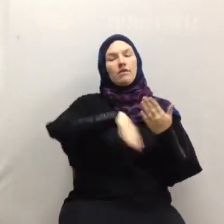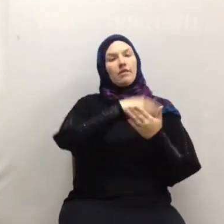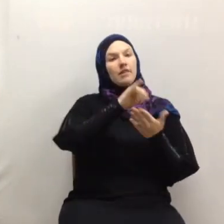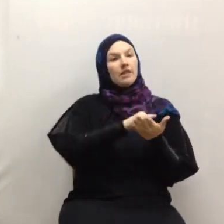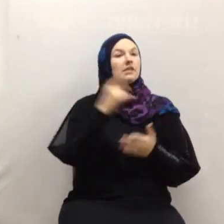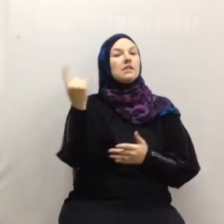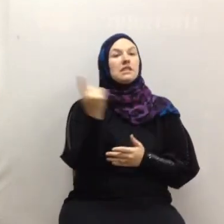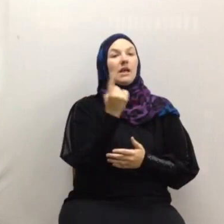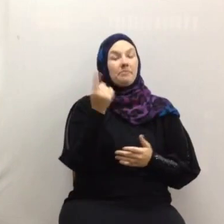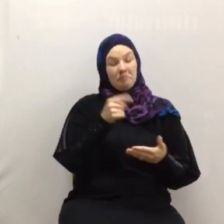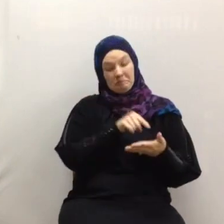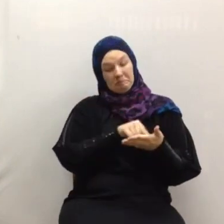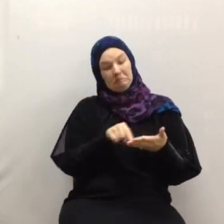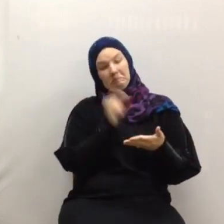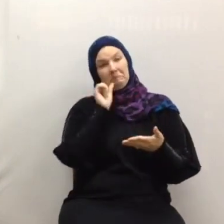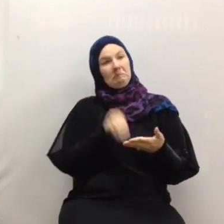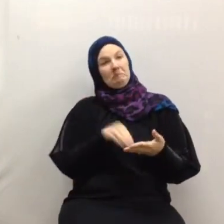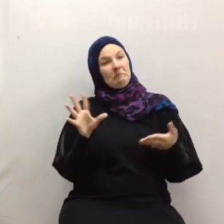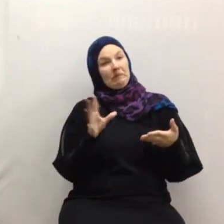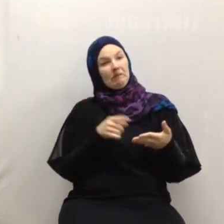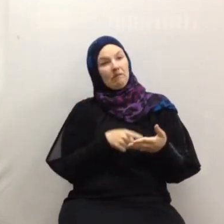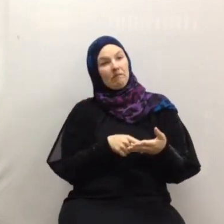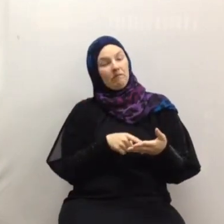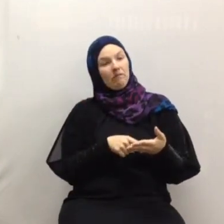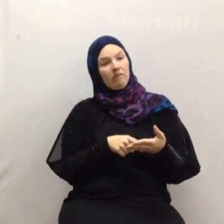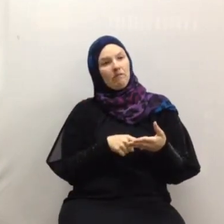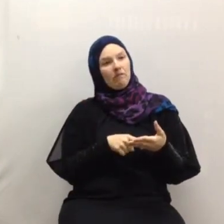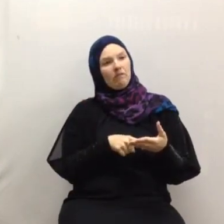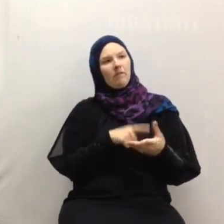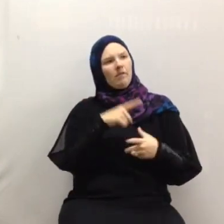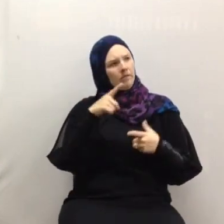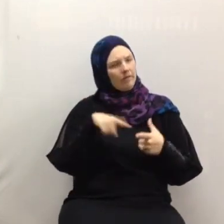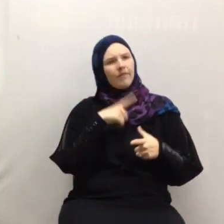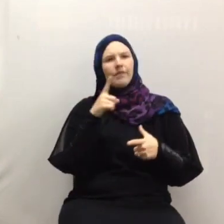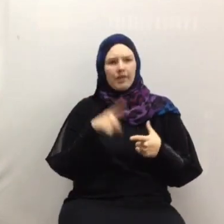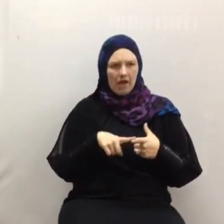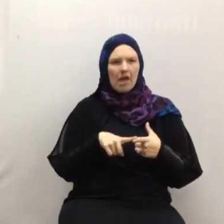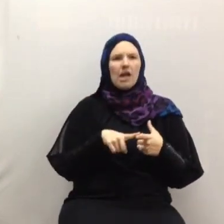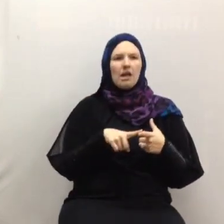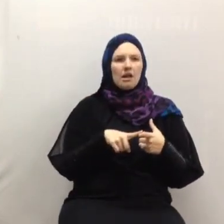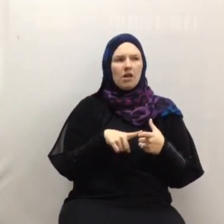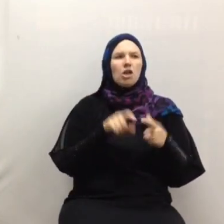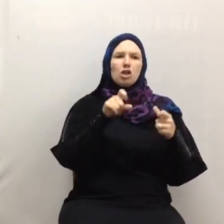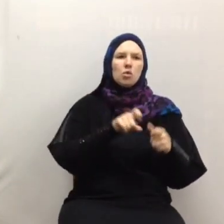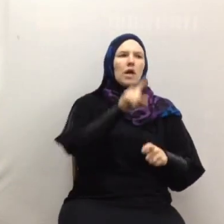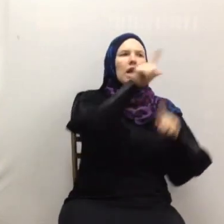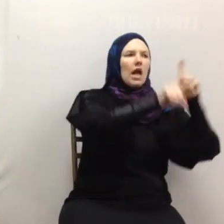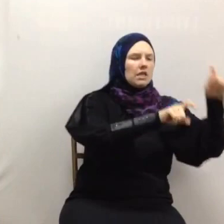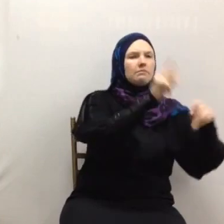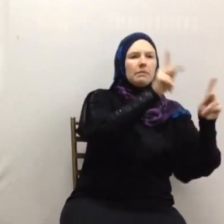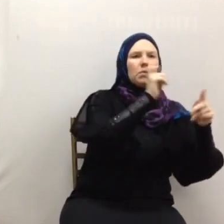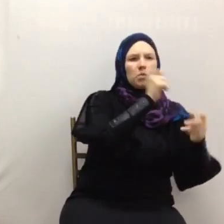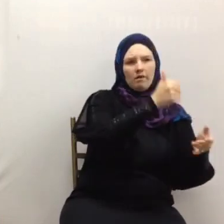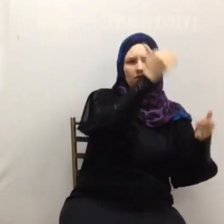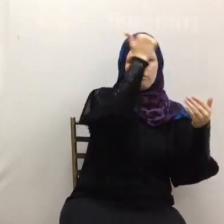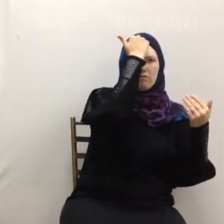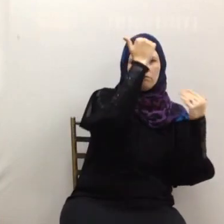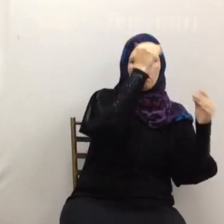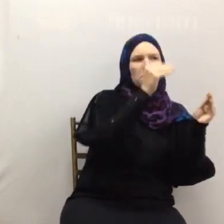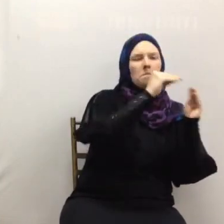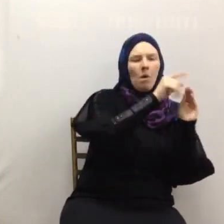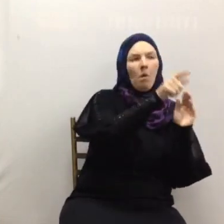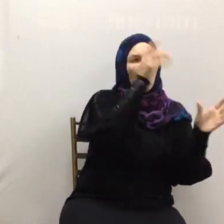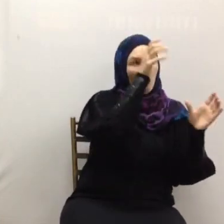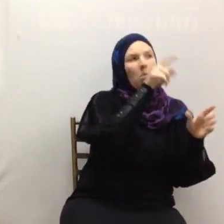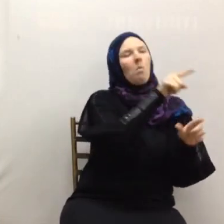clear, then just ask those who have knowledge. Ask the